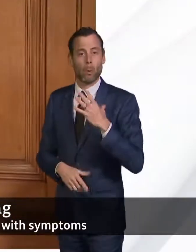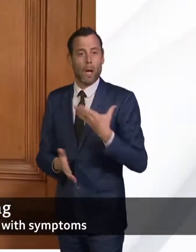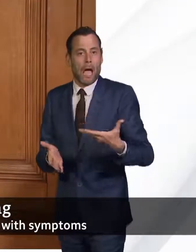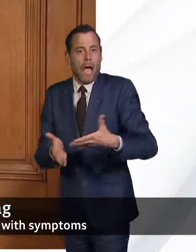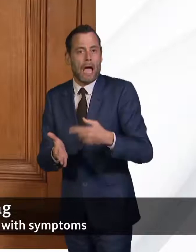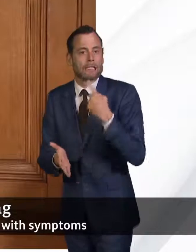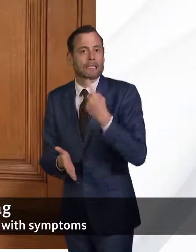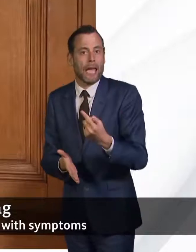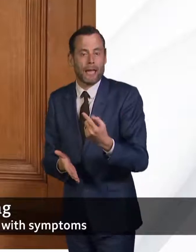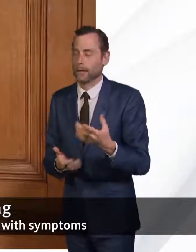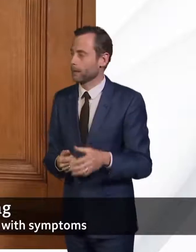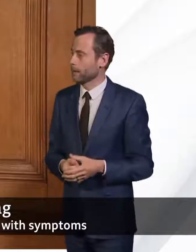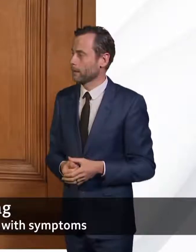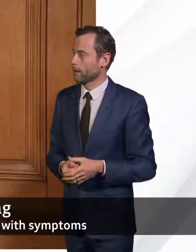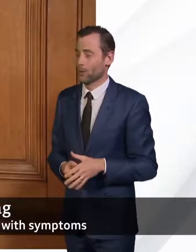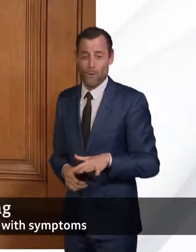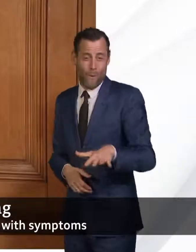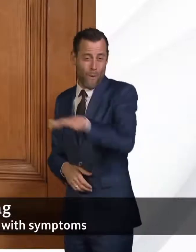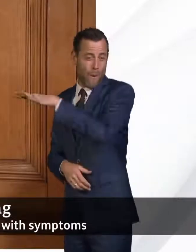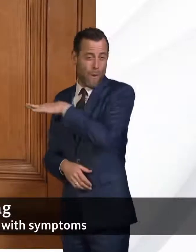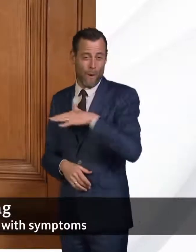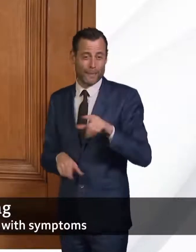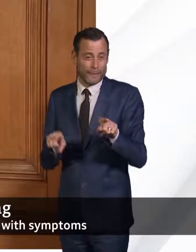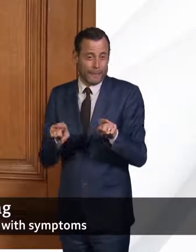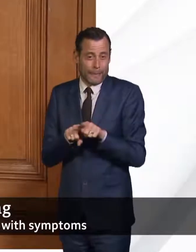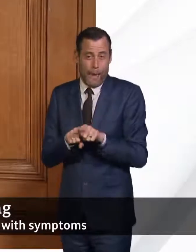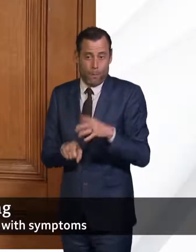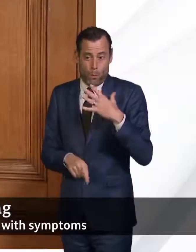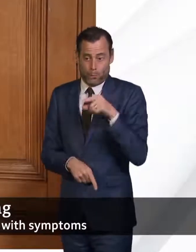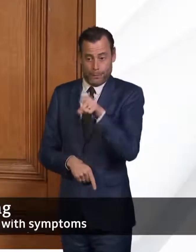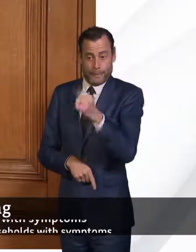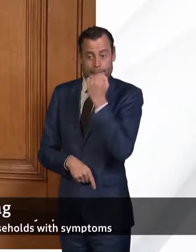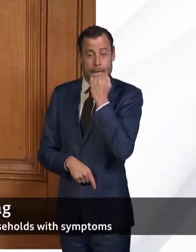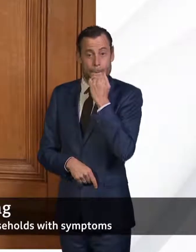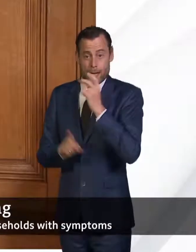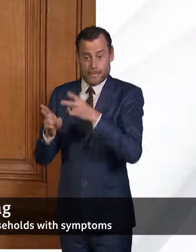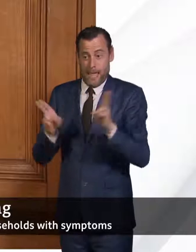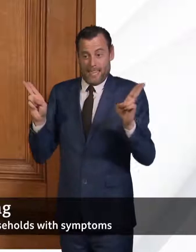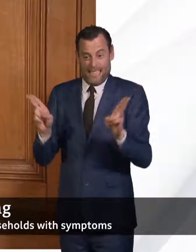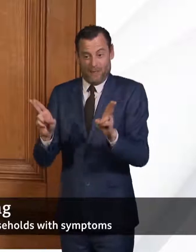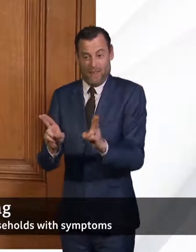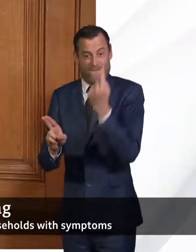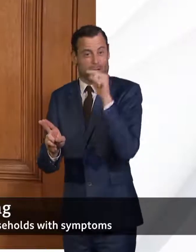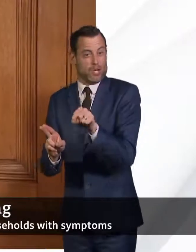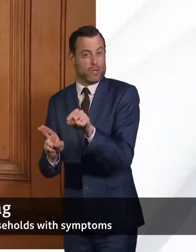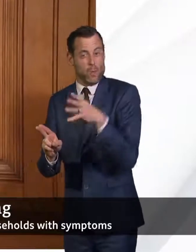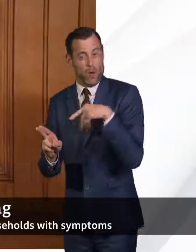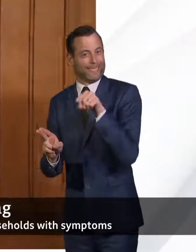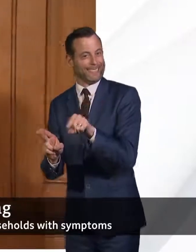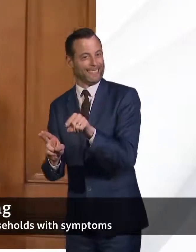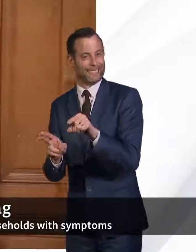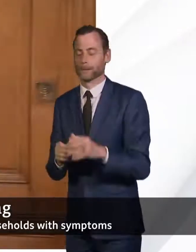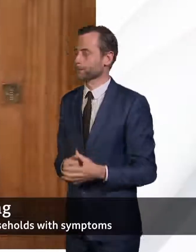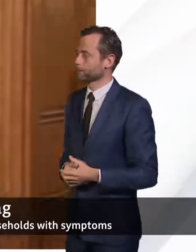of course, all of us yearning for the number of deaths each day to fall. Thank you, Amanda. Thank you for your question.